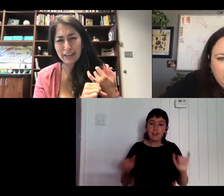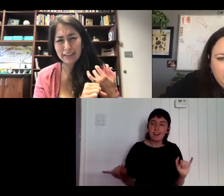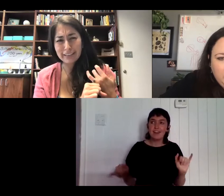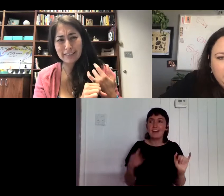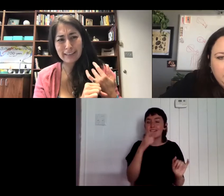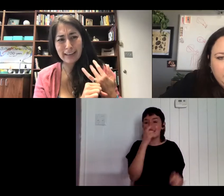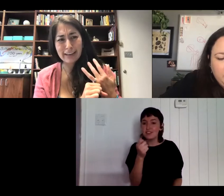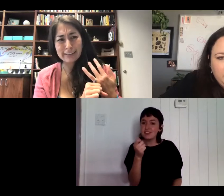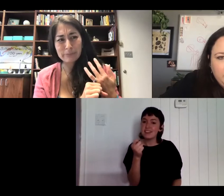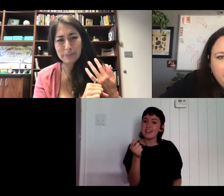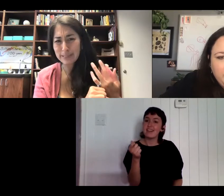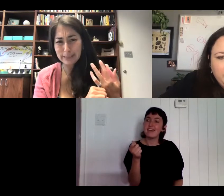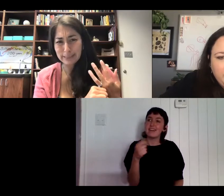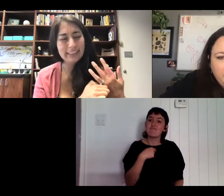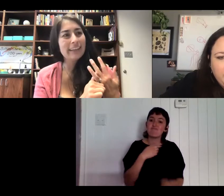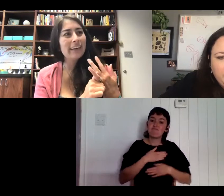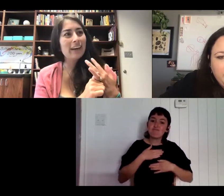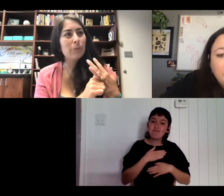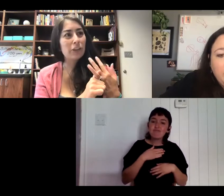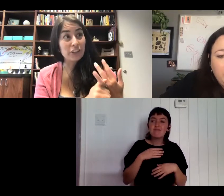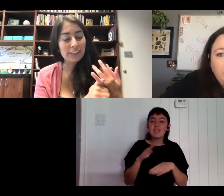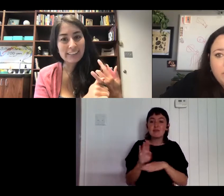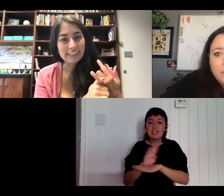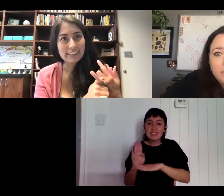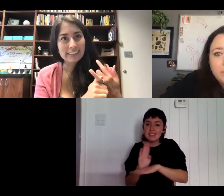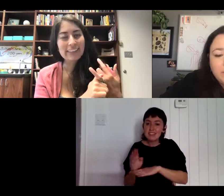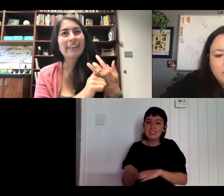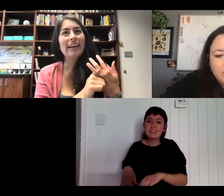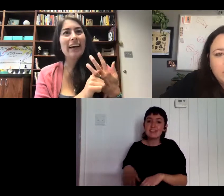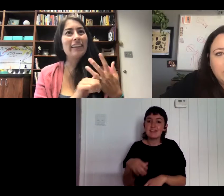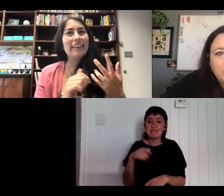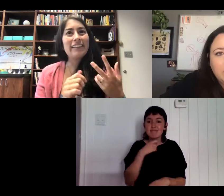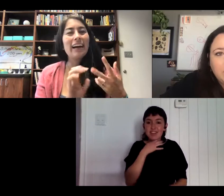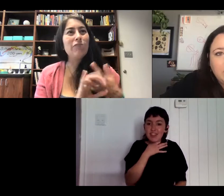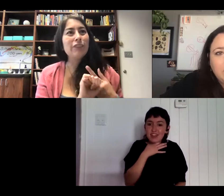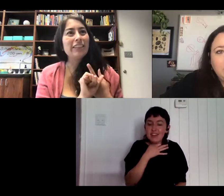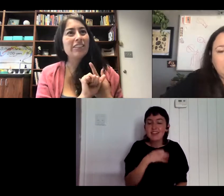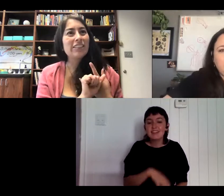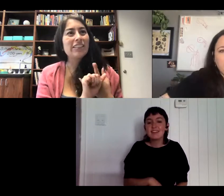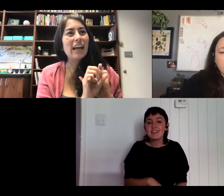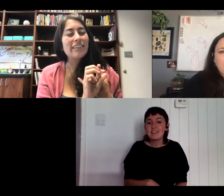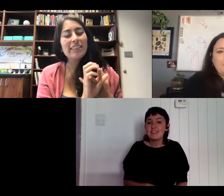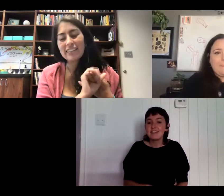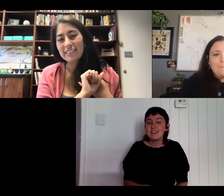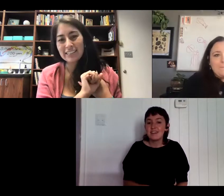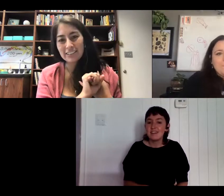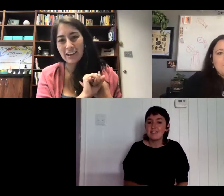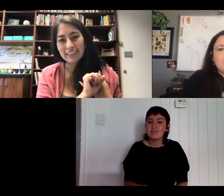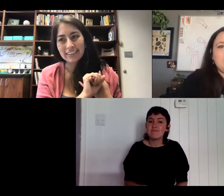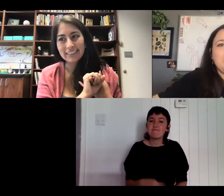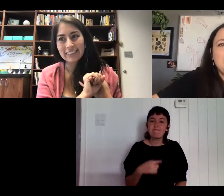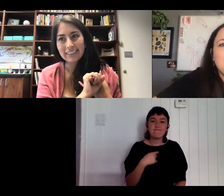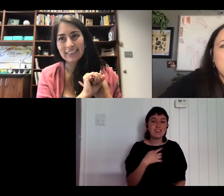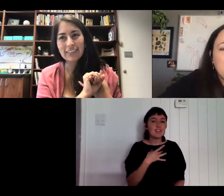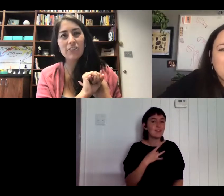me entertained and busy, um, and curious. And then I really just, I, I dislike